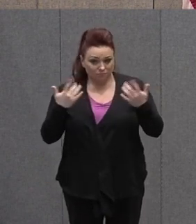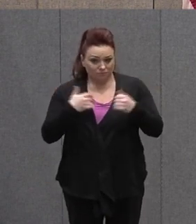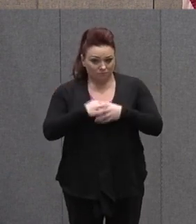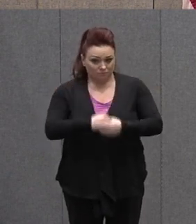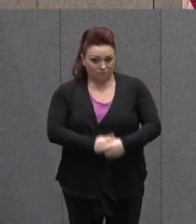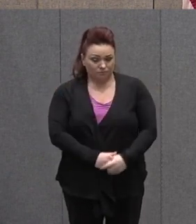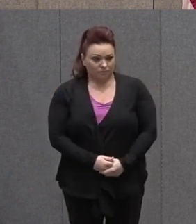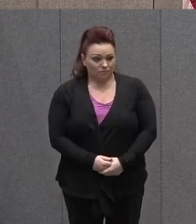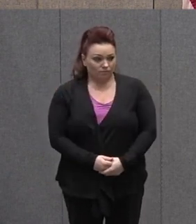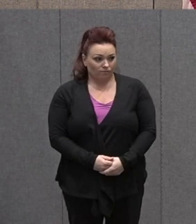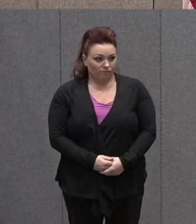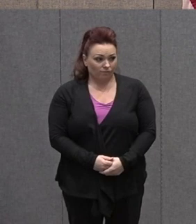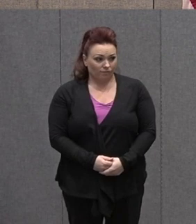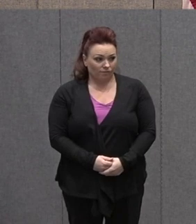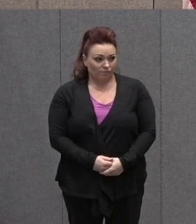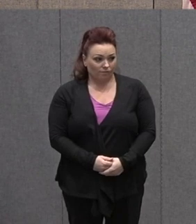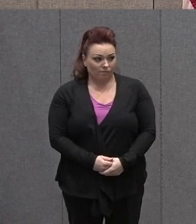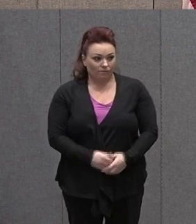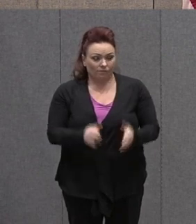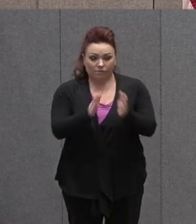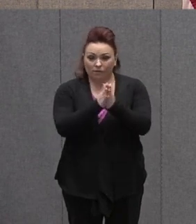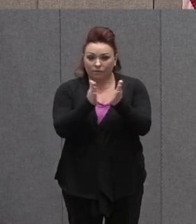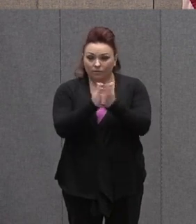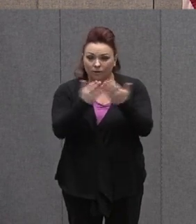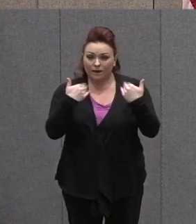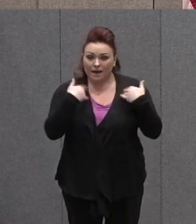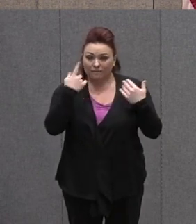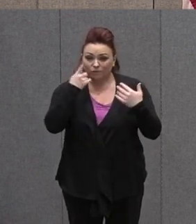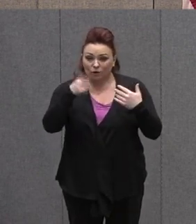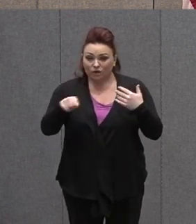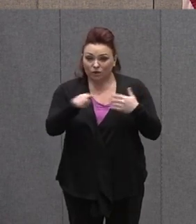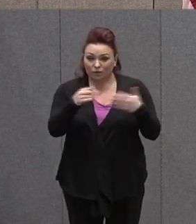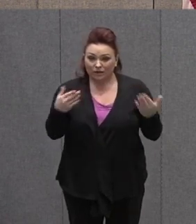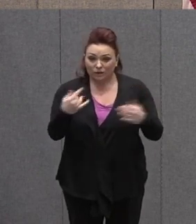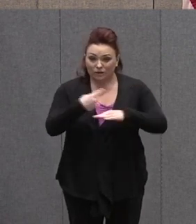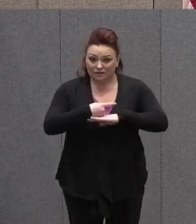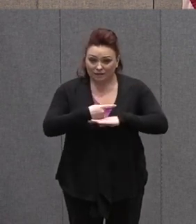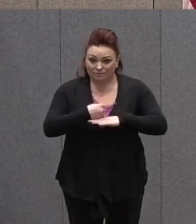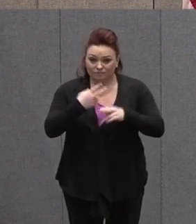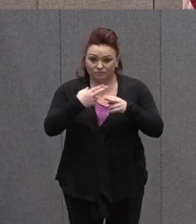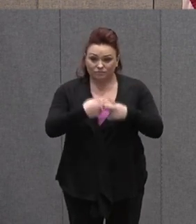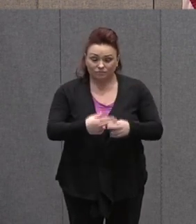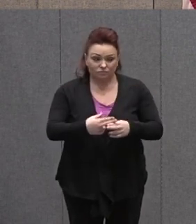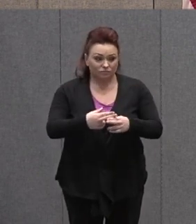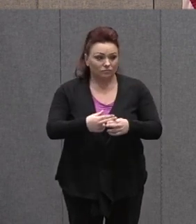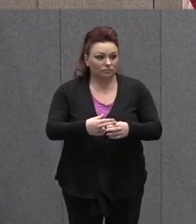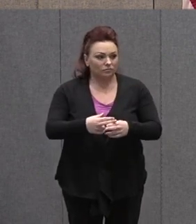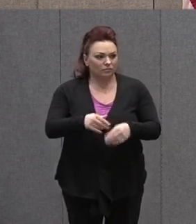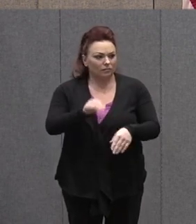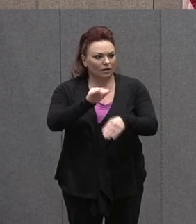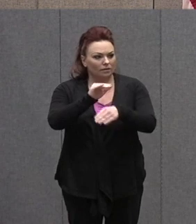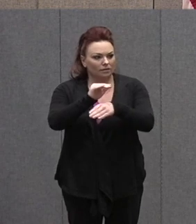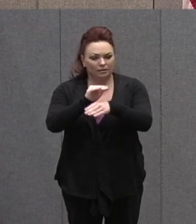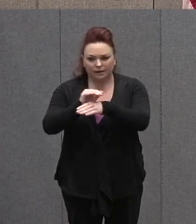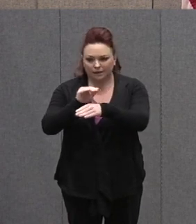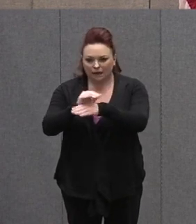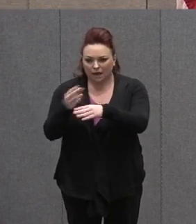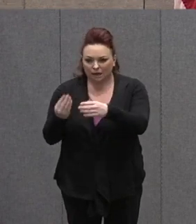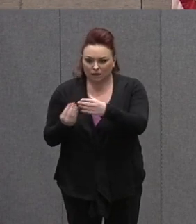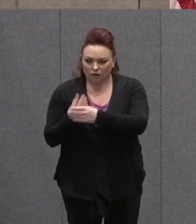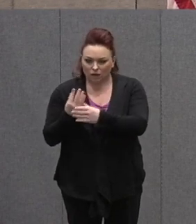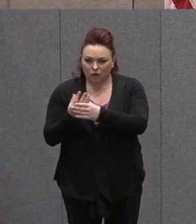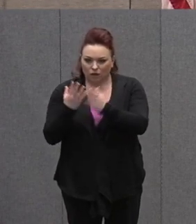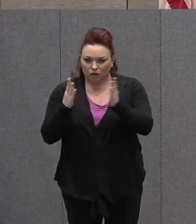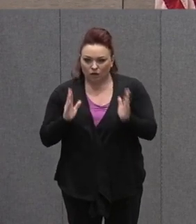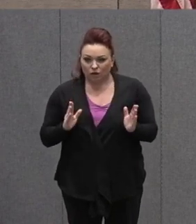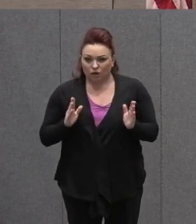activity. Now, the book I have for you here today is called The Night Gardener. It's written by the